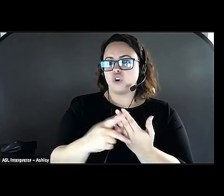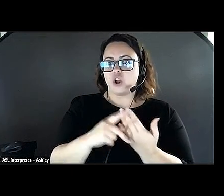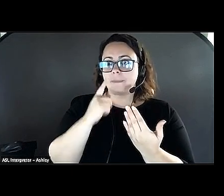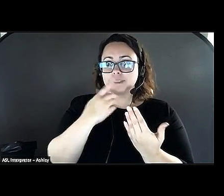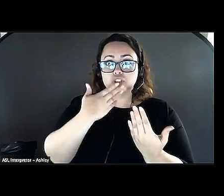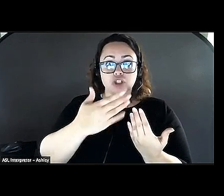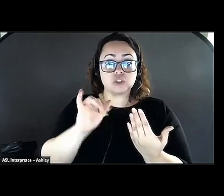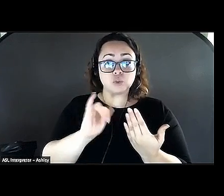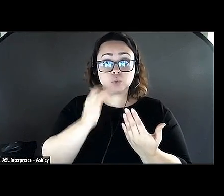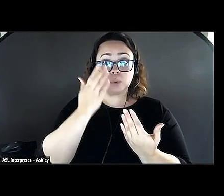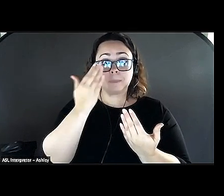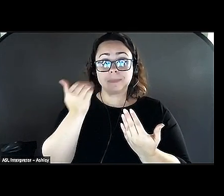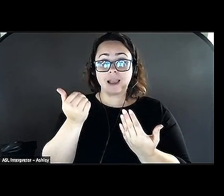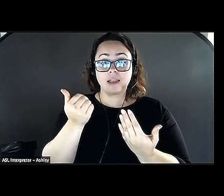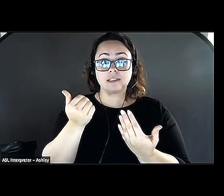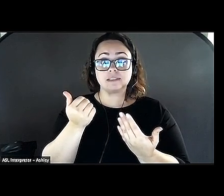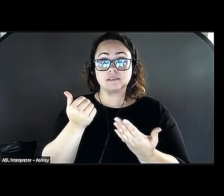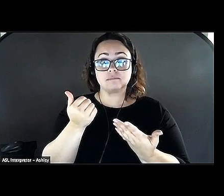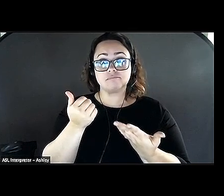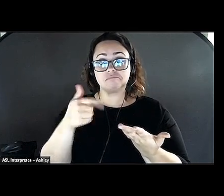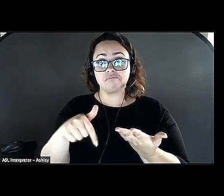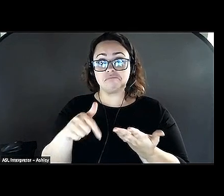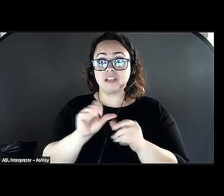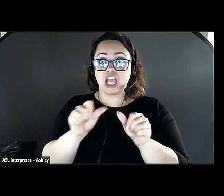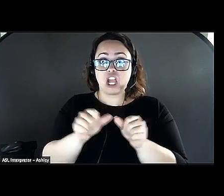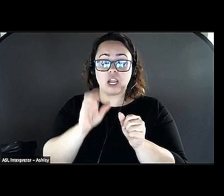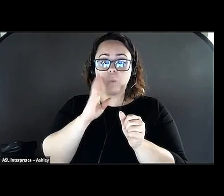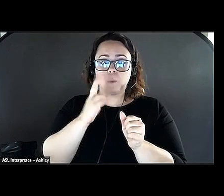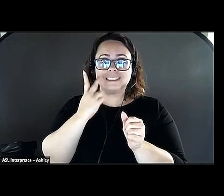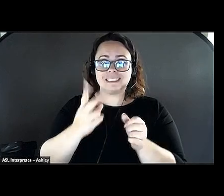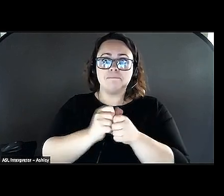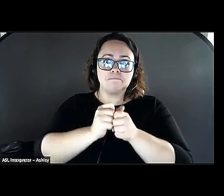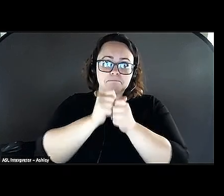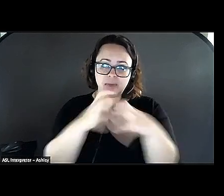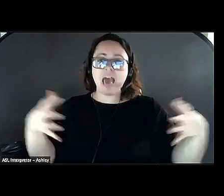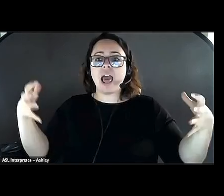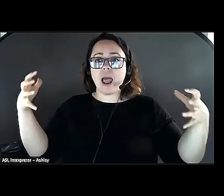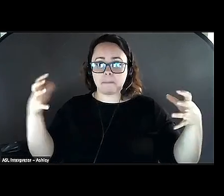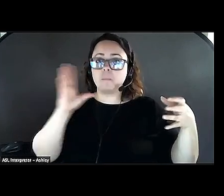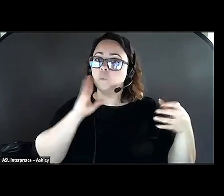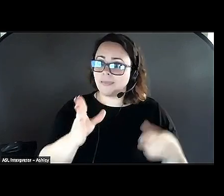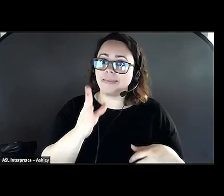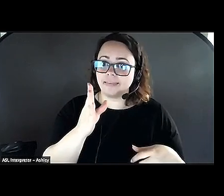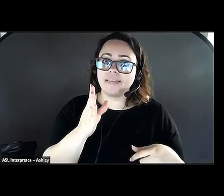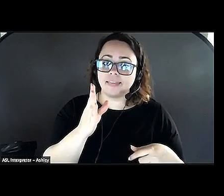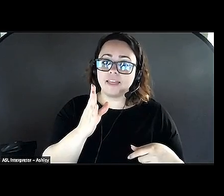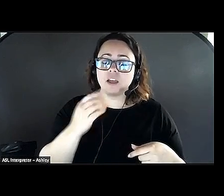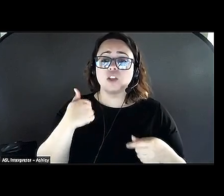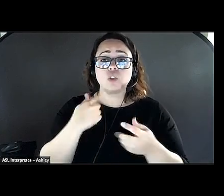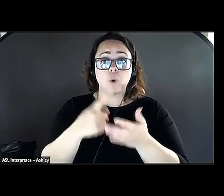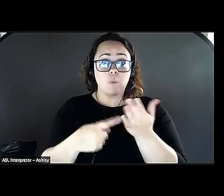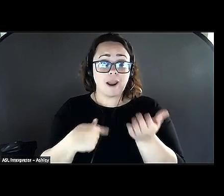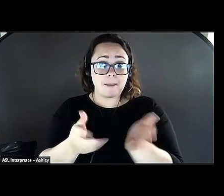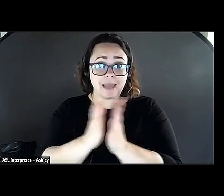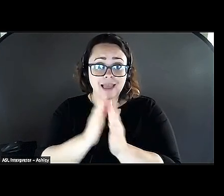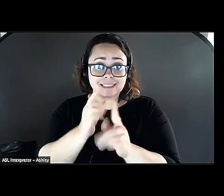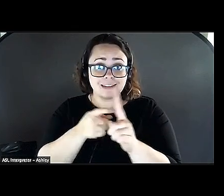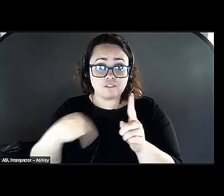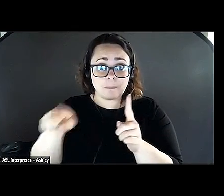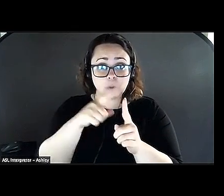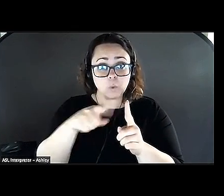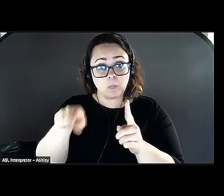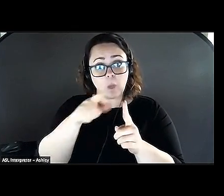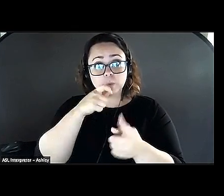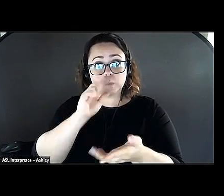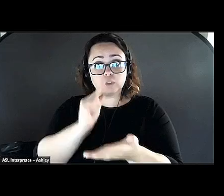that is going to see a tremendous growth. So what I'm really asking you, the graduate of